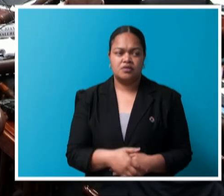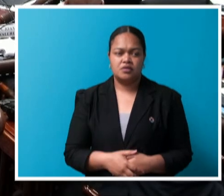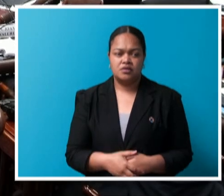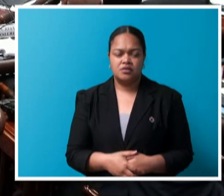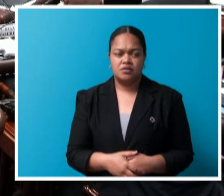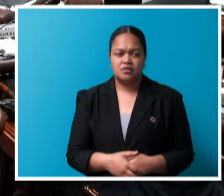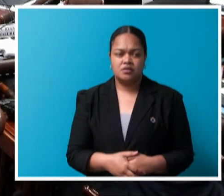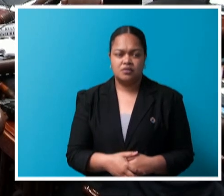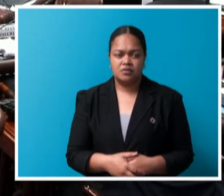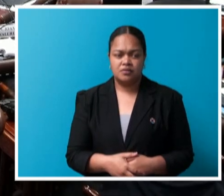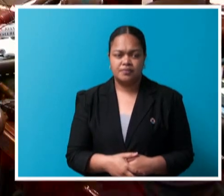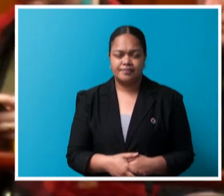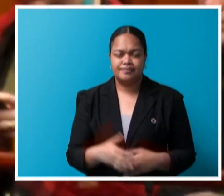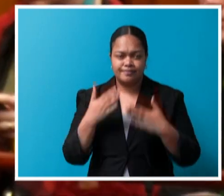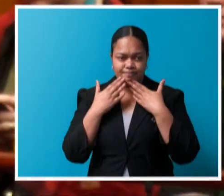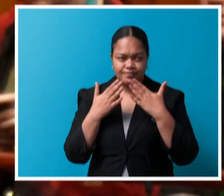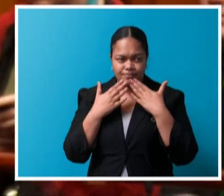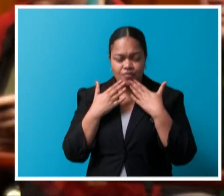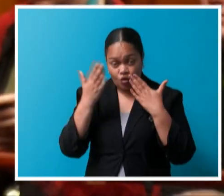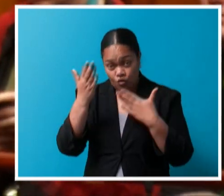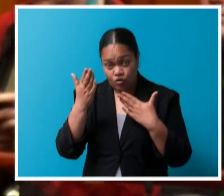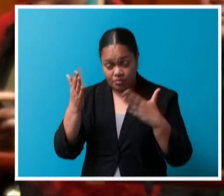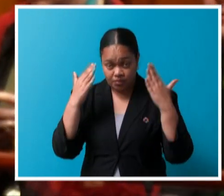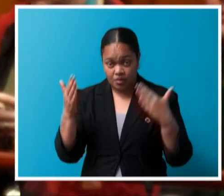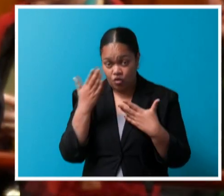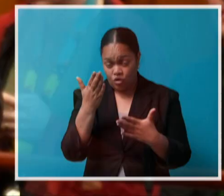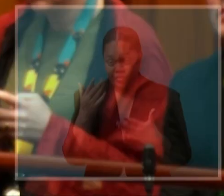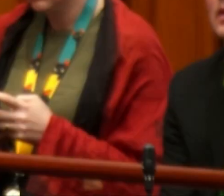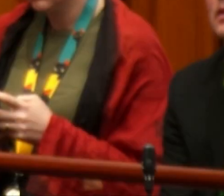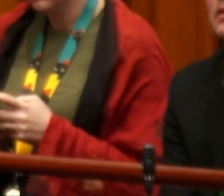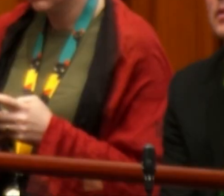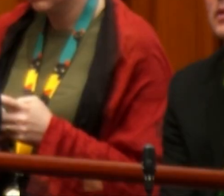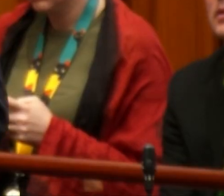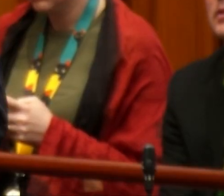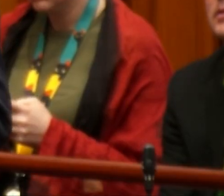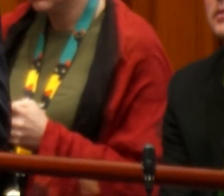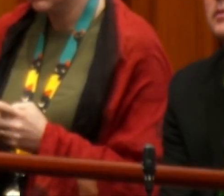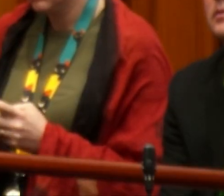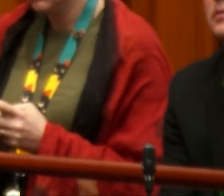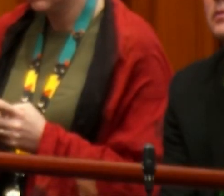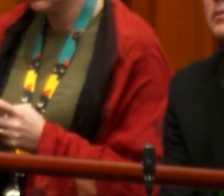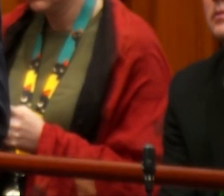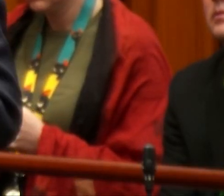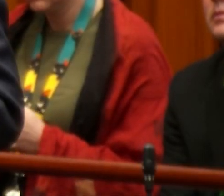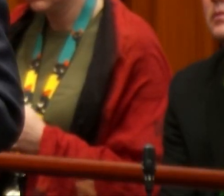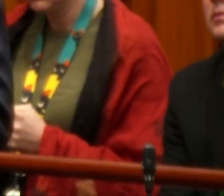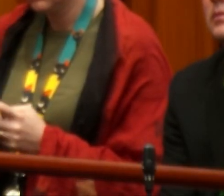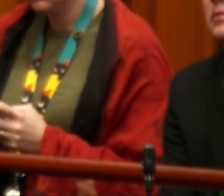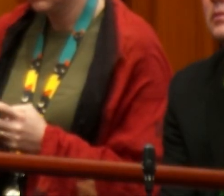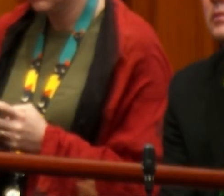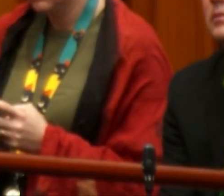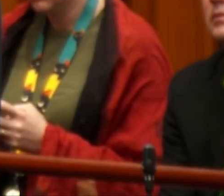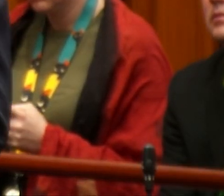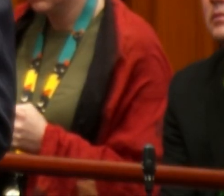Thank you, Honorable Speaker, the Honorable Prime Minister, Honorable Leader of Opposition, Honorable Deputy Prime